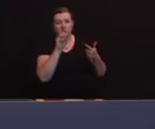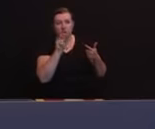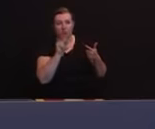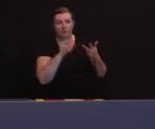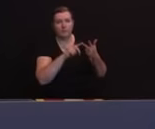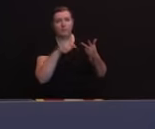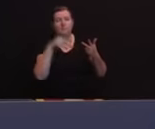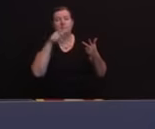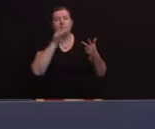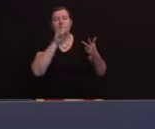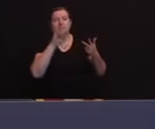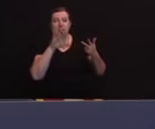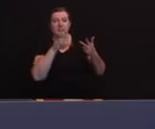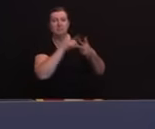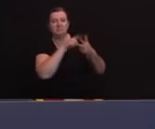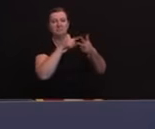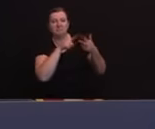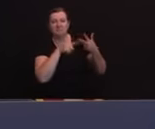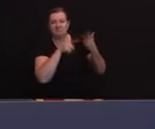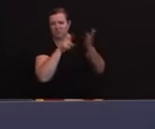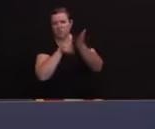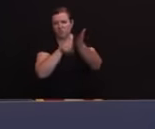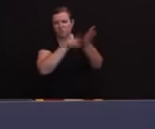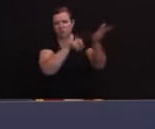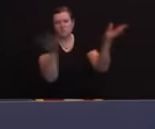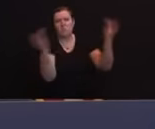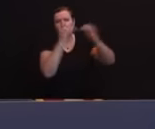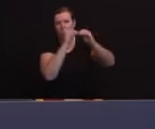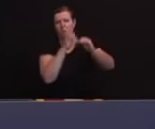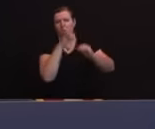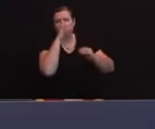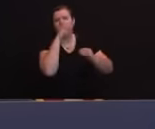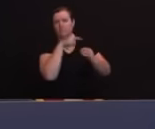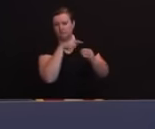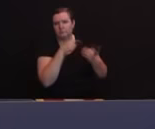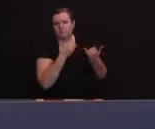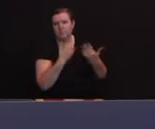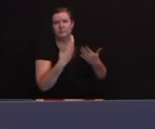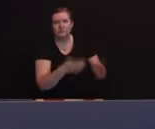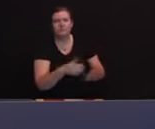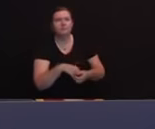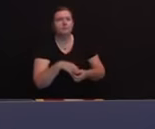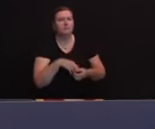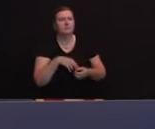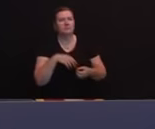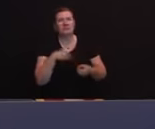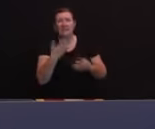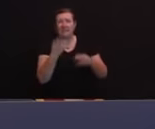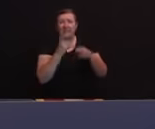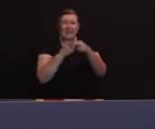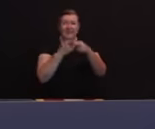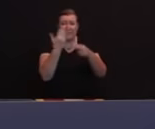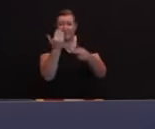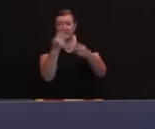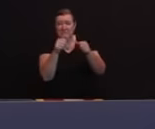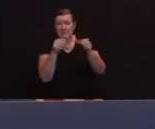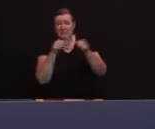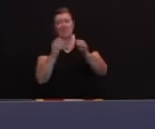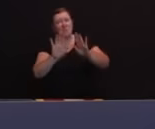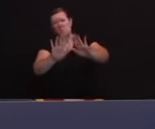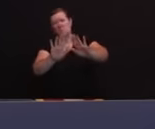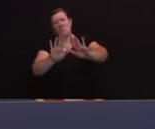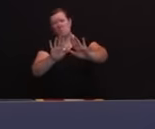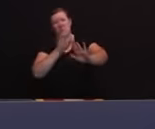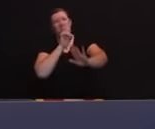15 places, but I'm sure we can make that available once those violations, once they're physically and actually cited. To your point